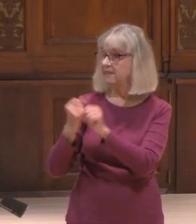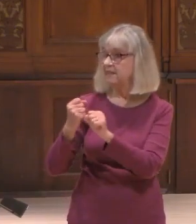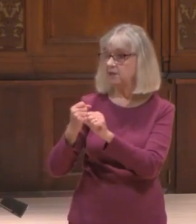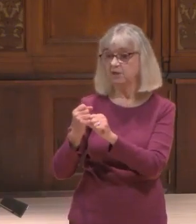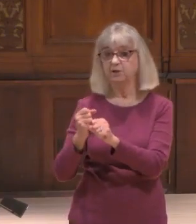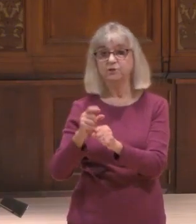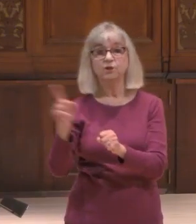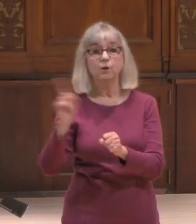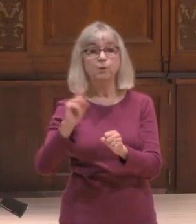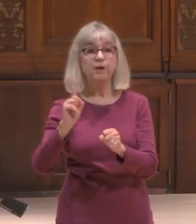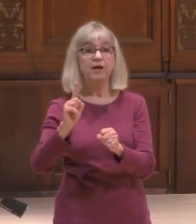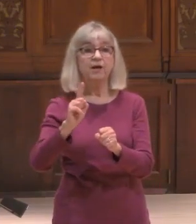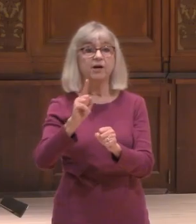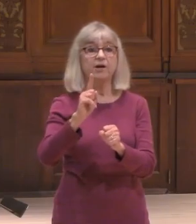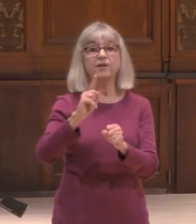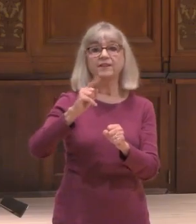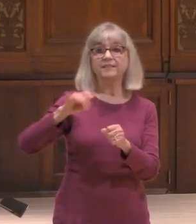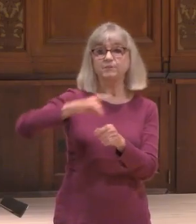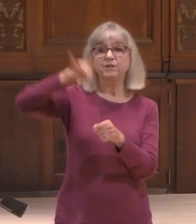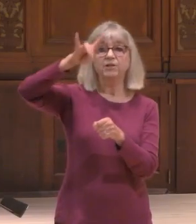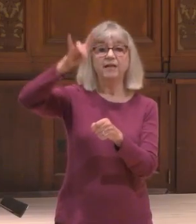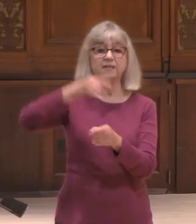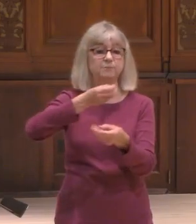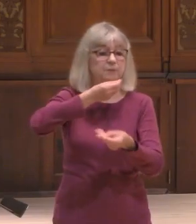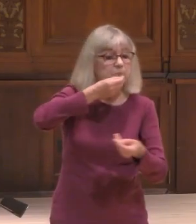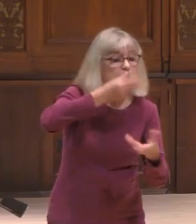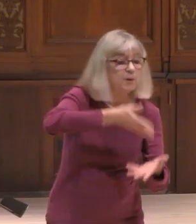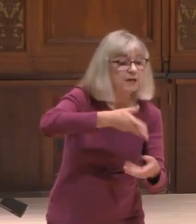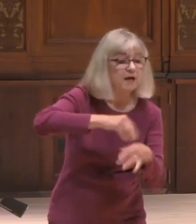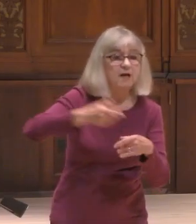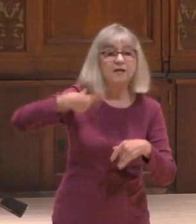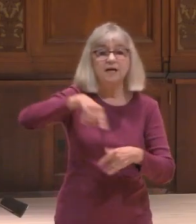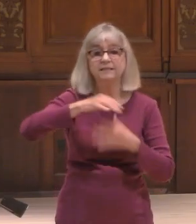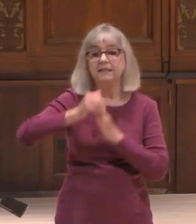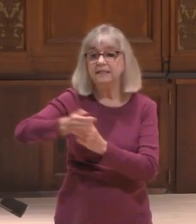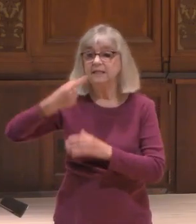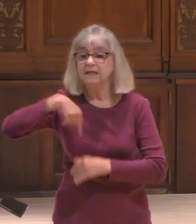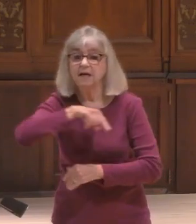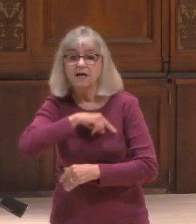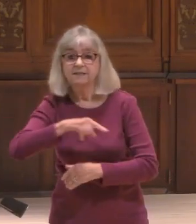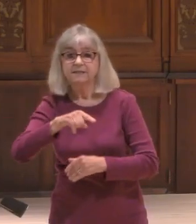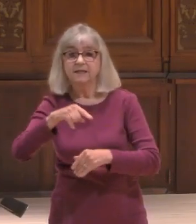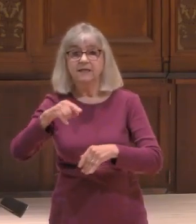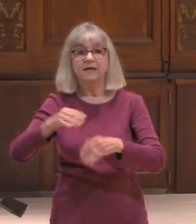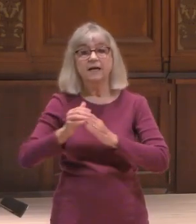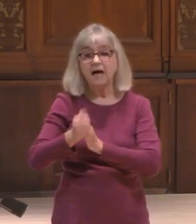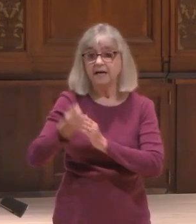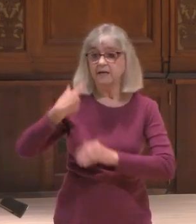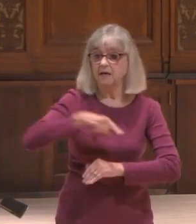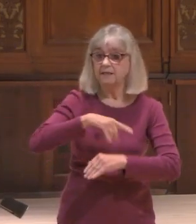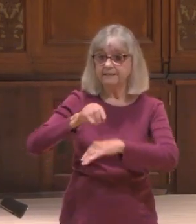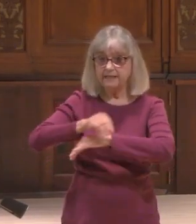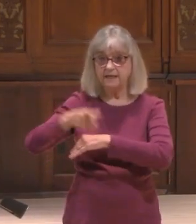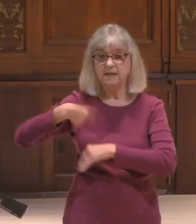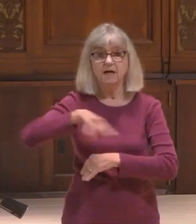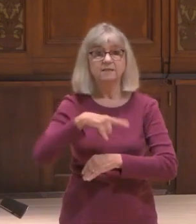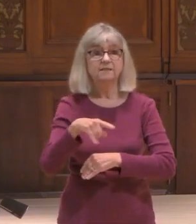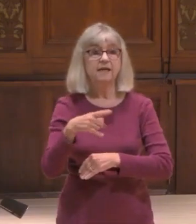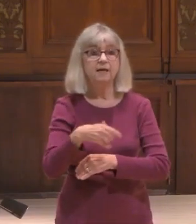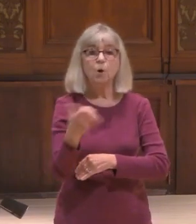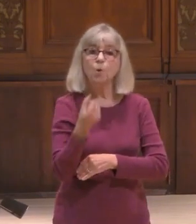been blowing on us, leading us, guiding us, sending us, and holding us as a beloved